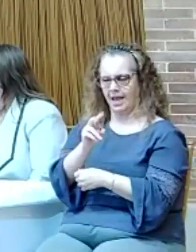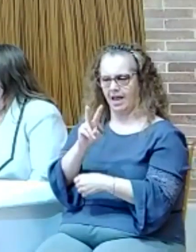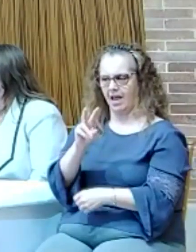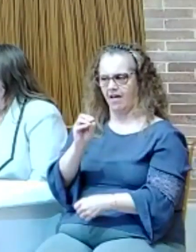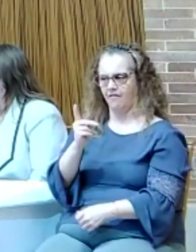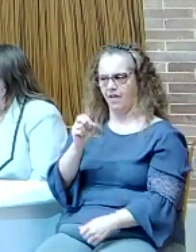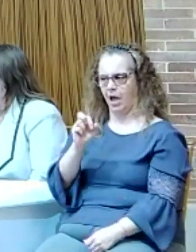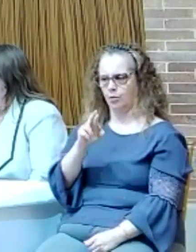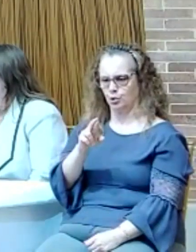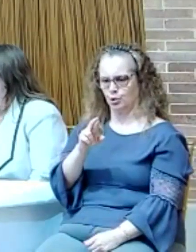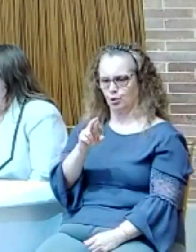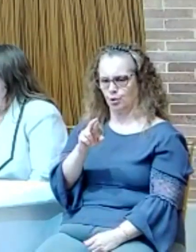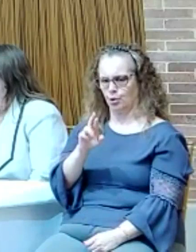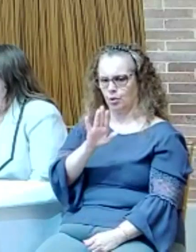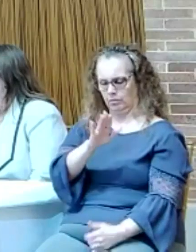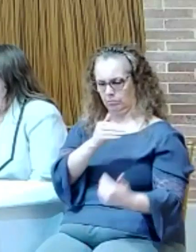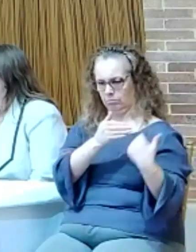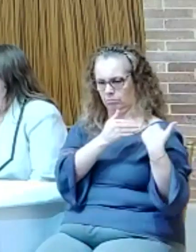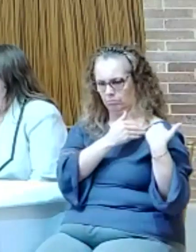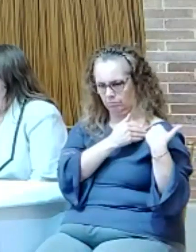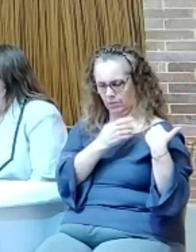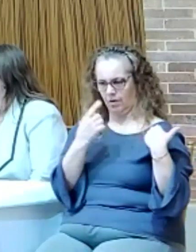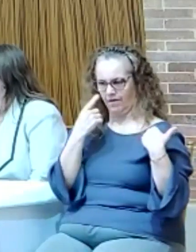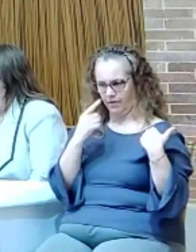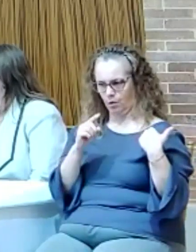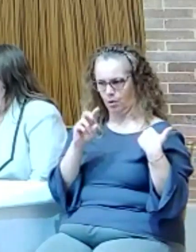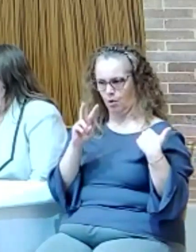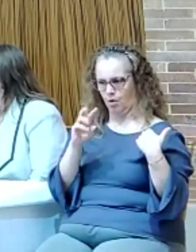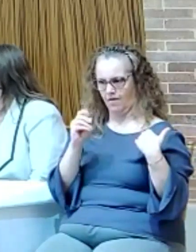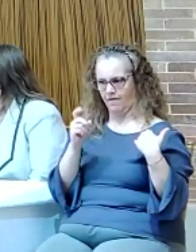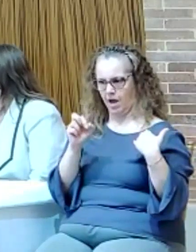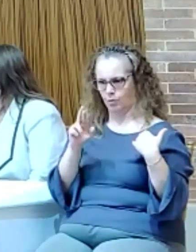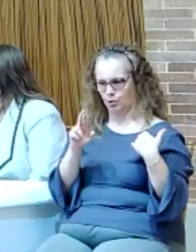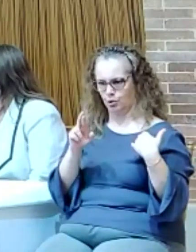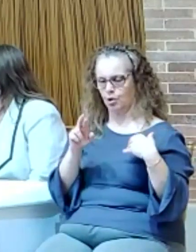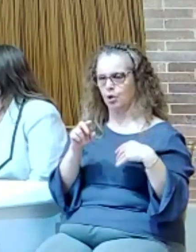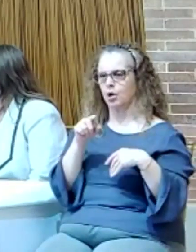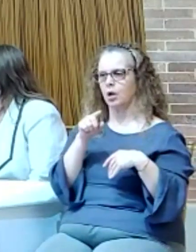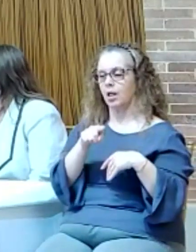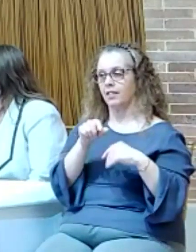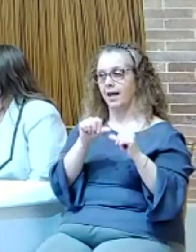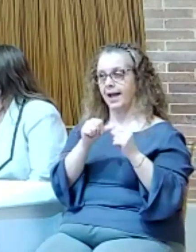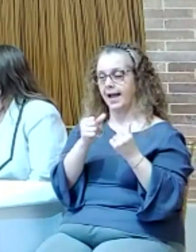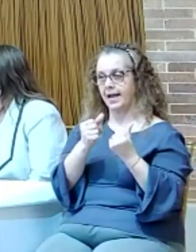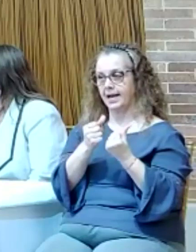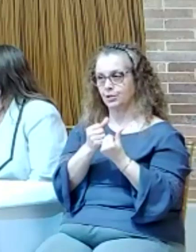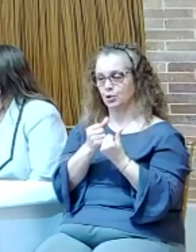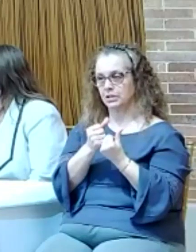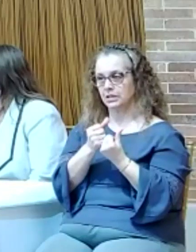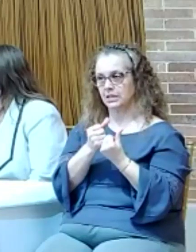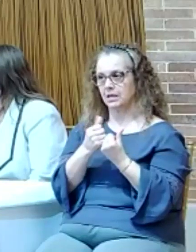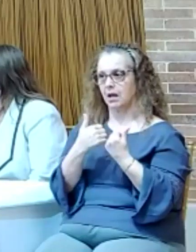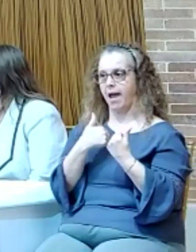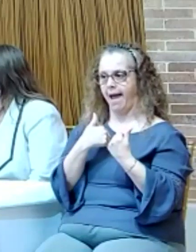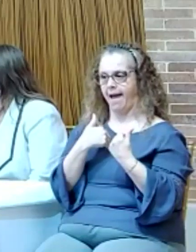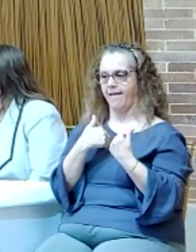for for administering the voucher um these agencies amongst other things they have health and safety